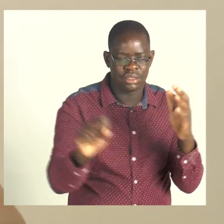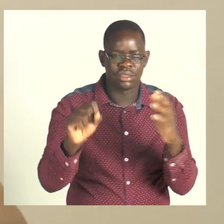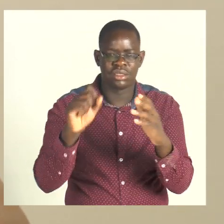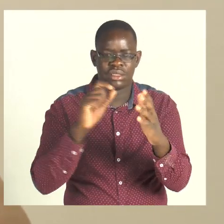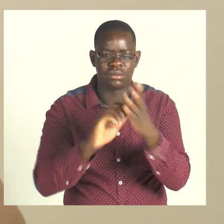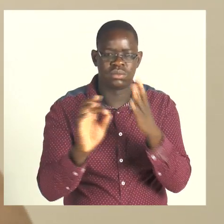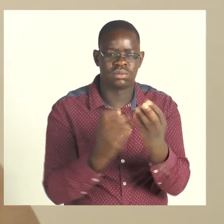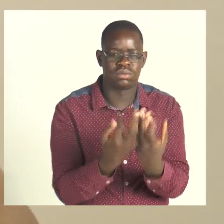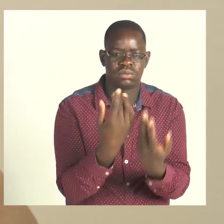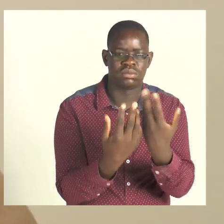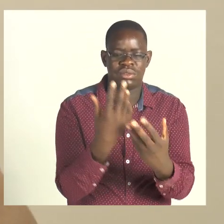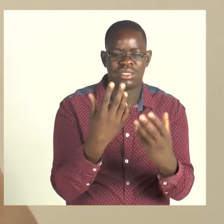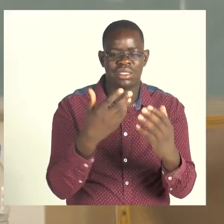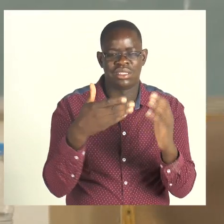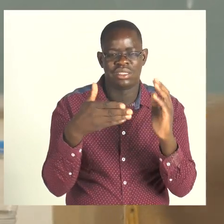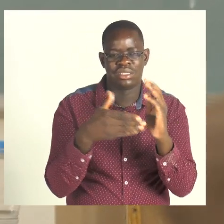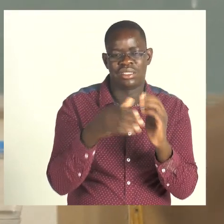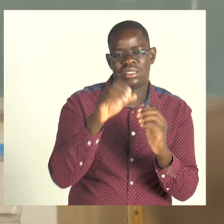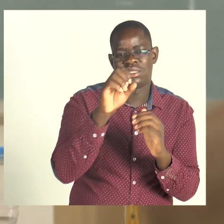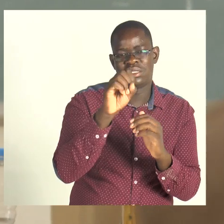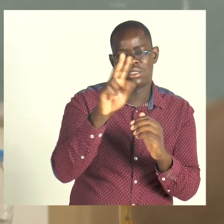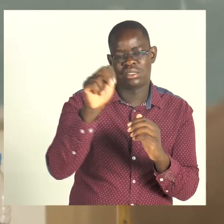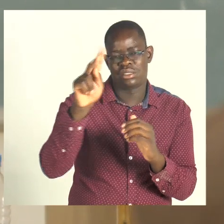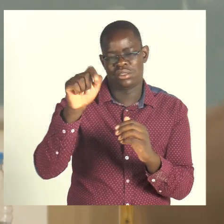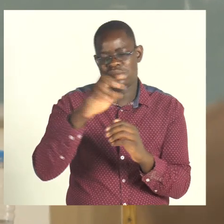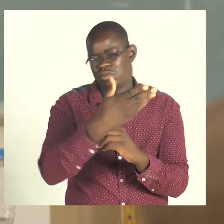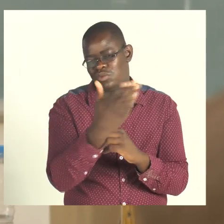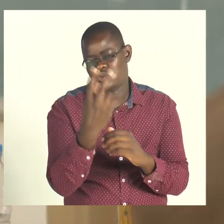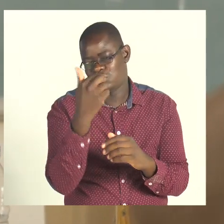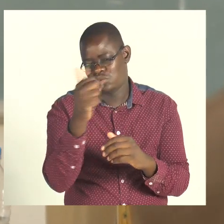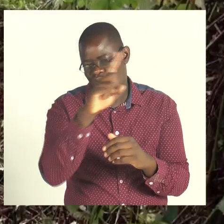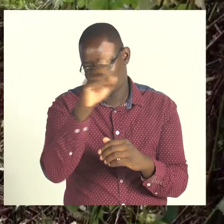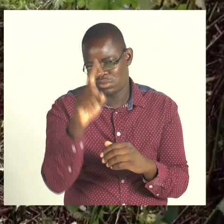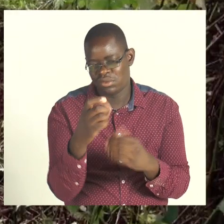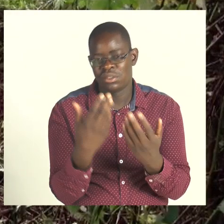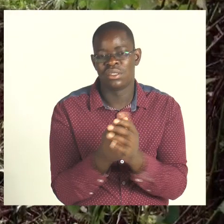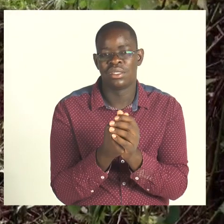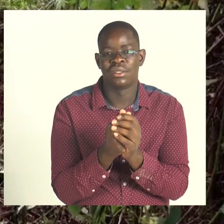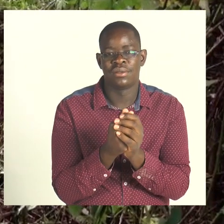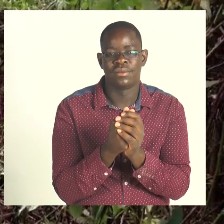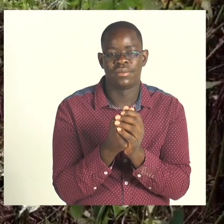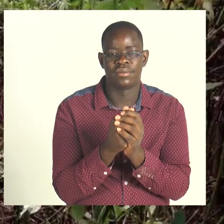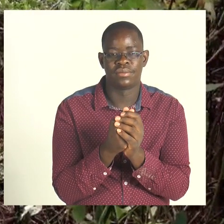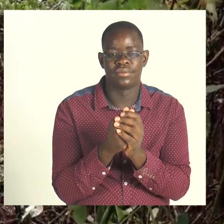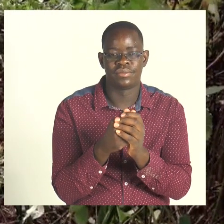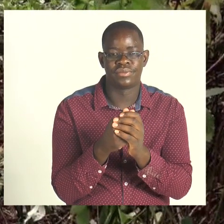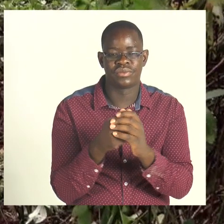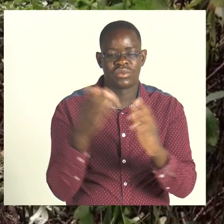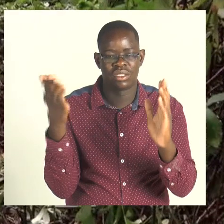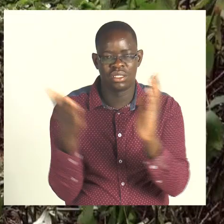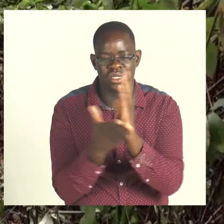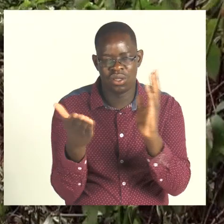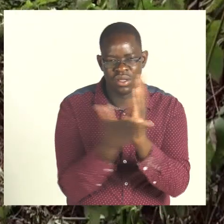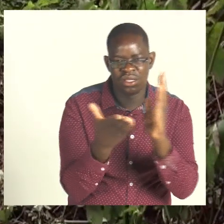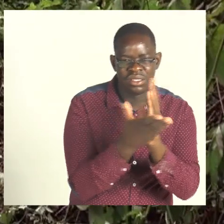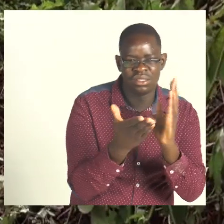and stamping. Good questions, both of you. Slash and burn refers to cutting down of